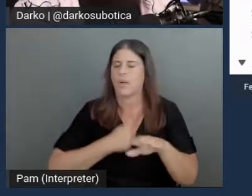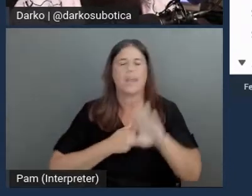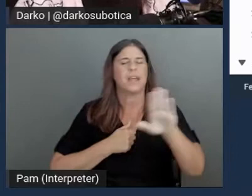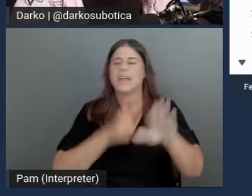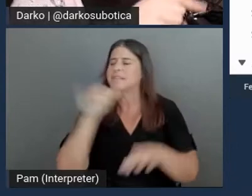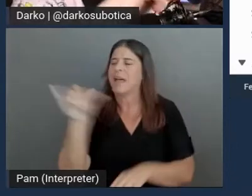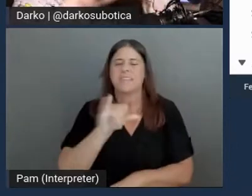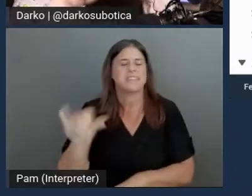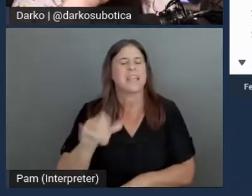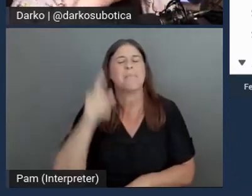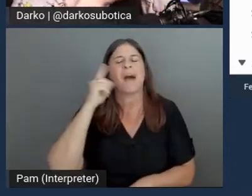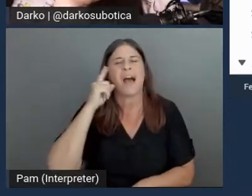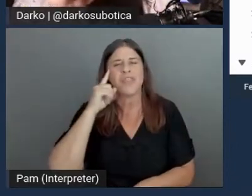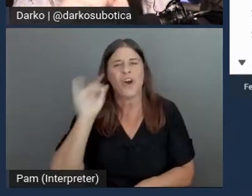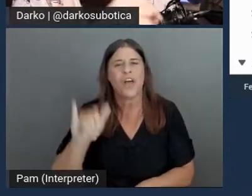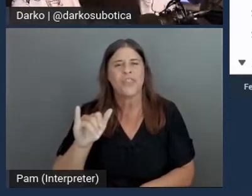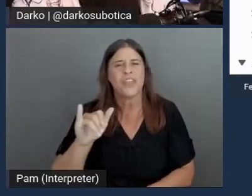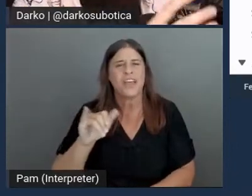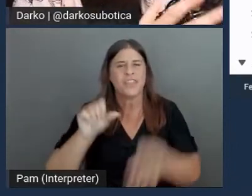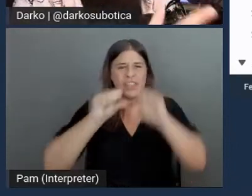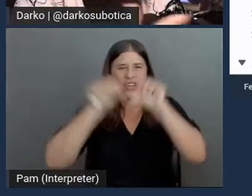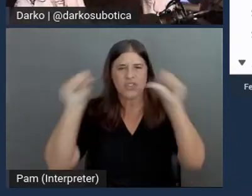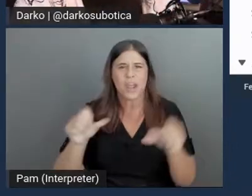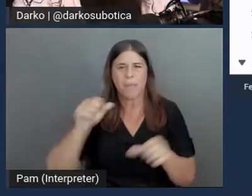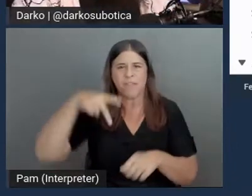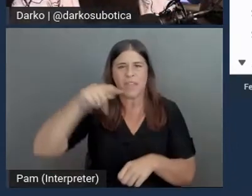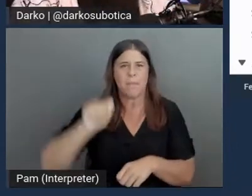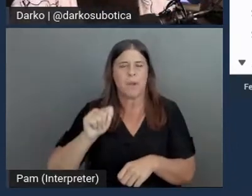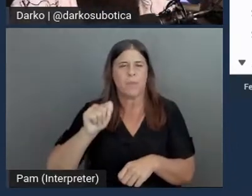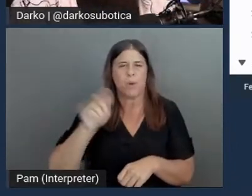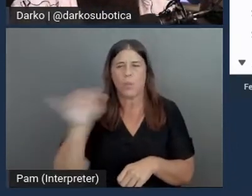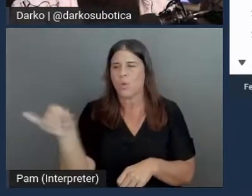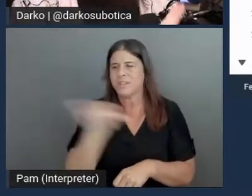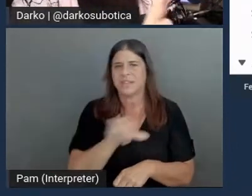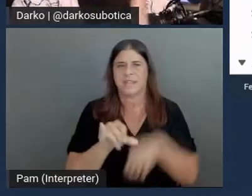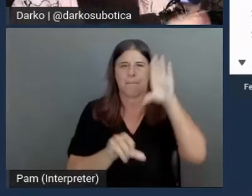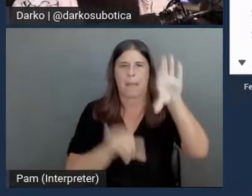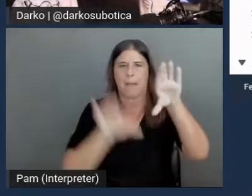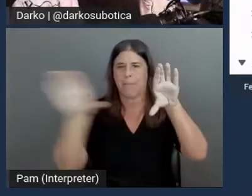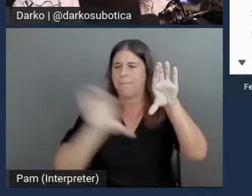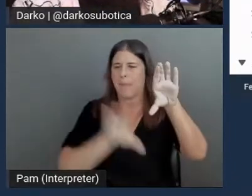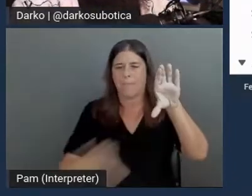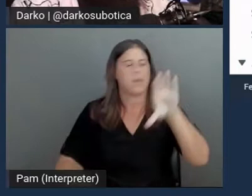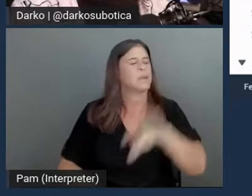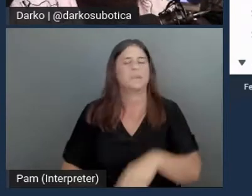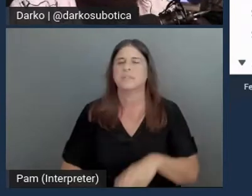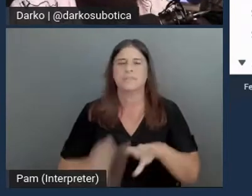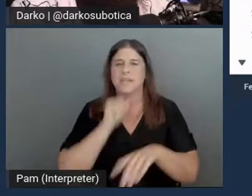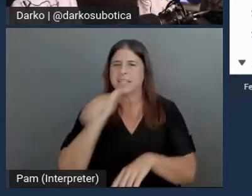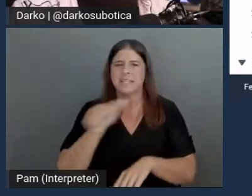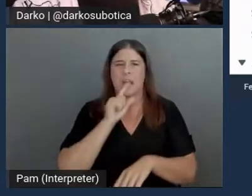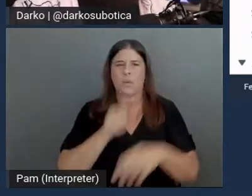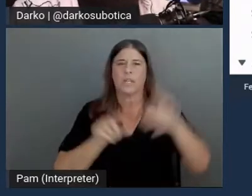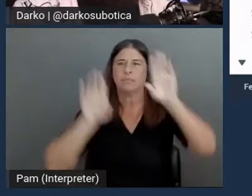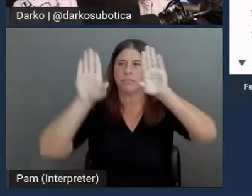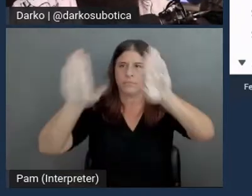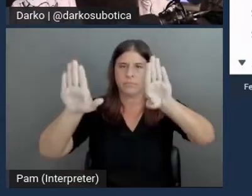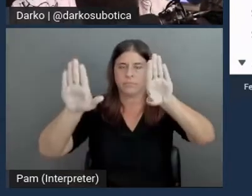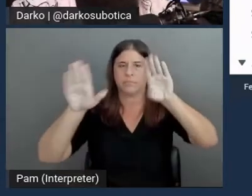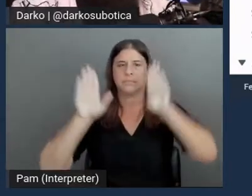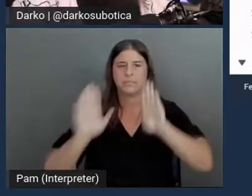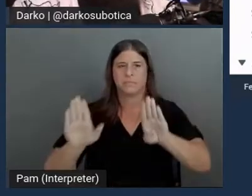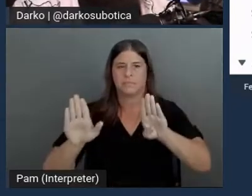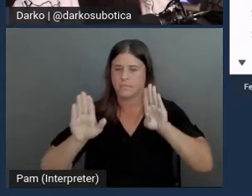same. I thought the shape of the apartment was the same in all places. It's just 2x2 are the same. Okay,